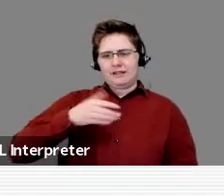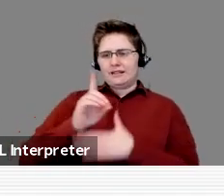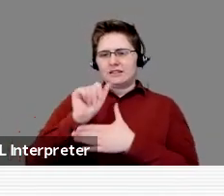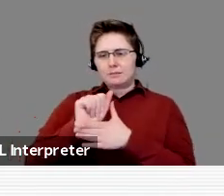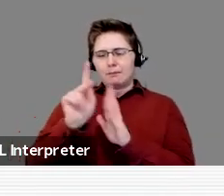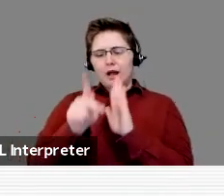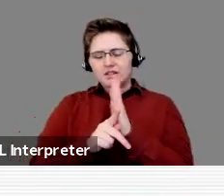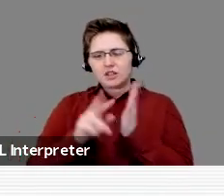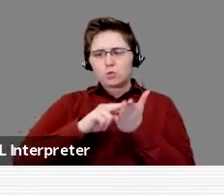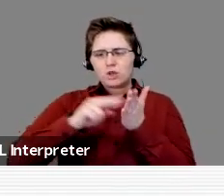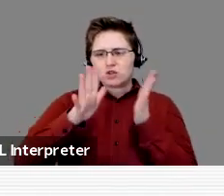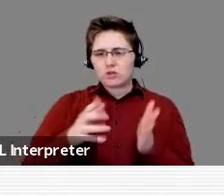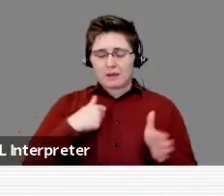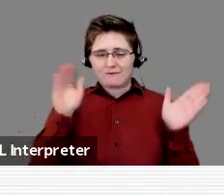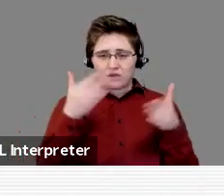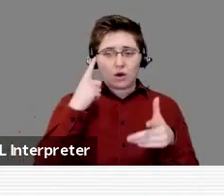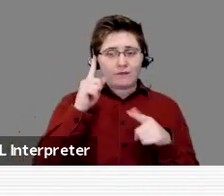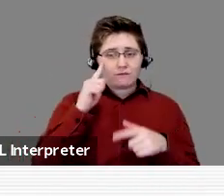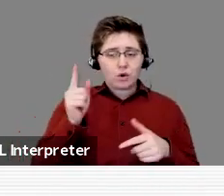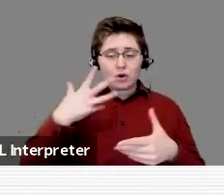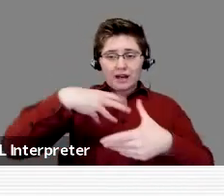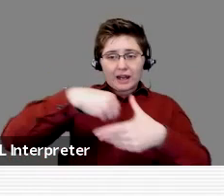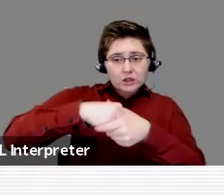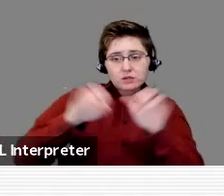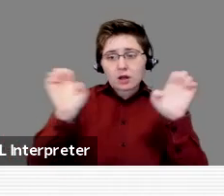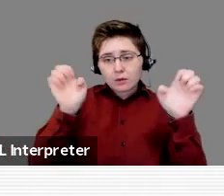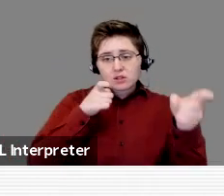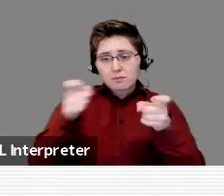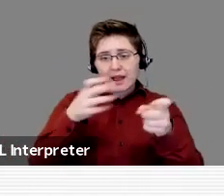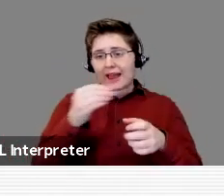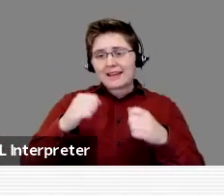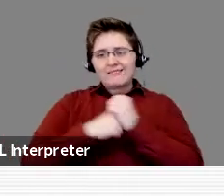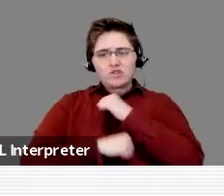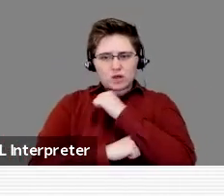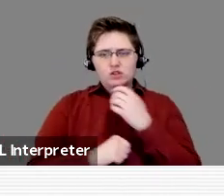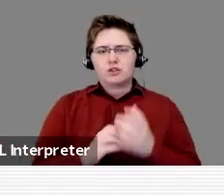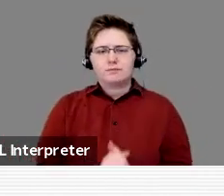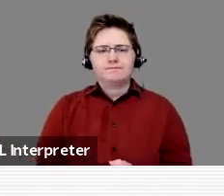researcher focusing on inclusive emergency management and infrastructure.